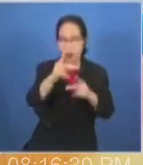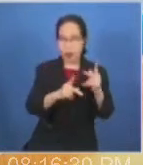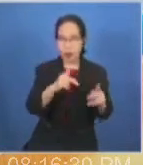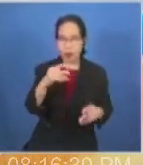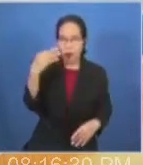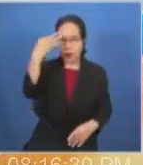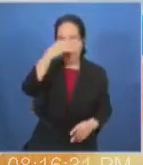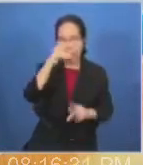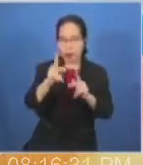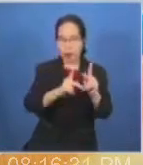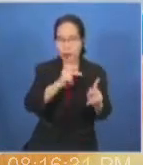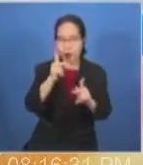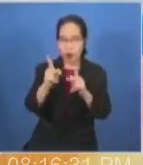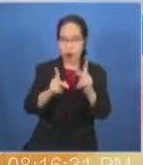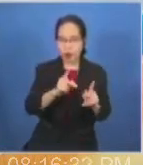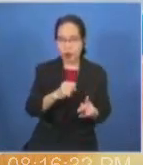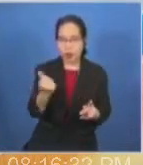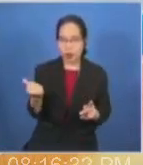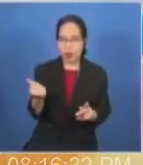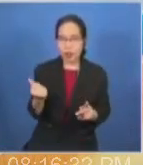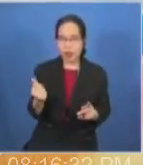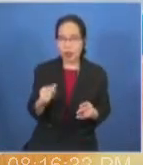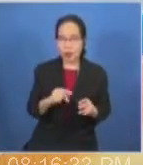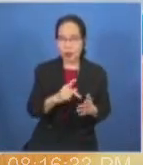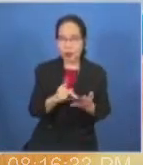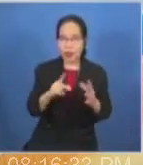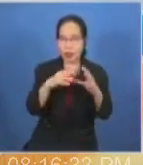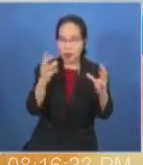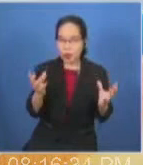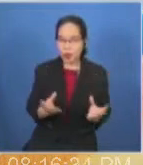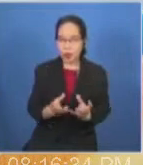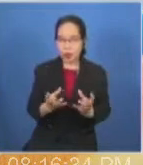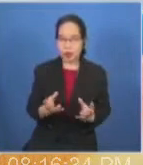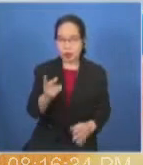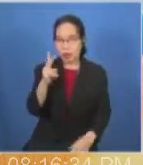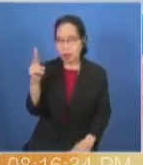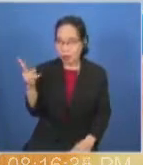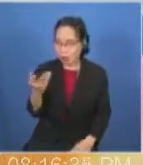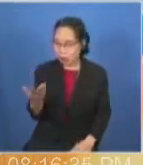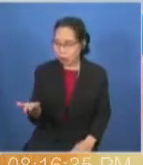our brethren and fellow men, wherever part of the world you may be.